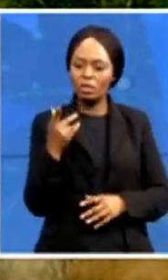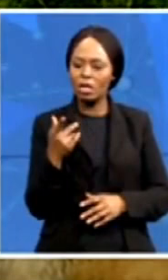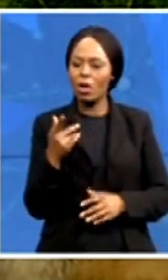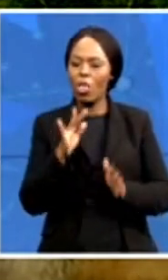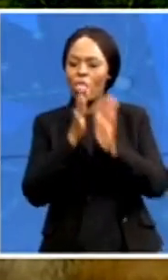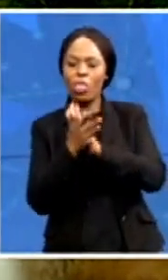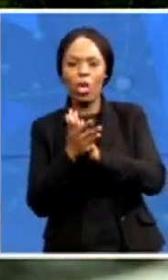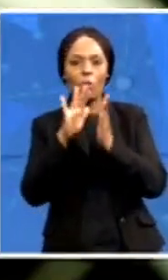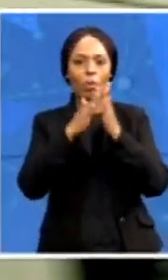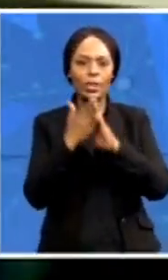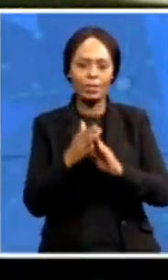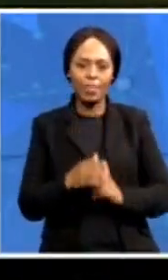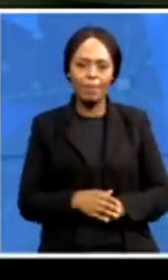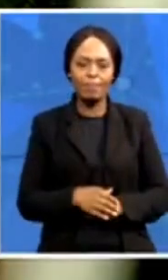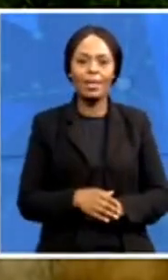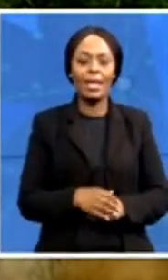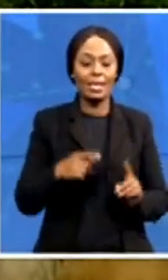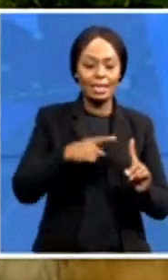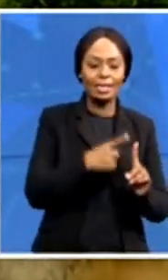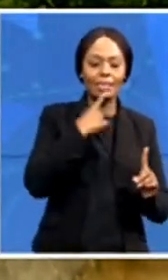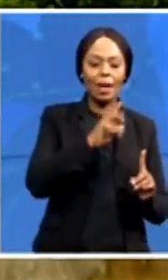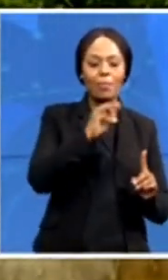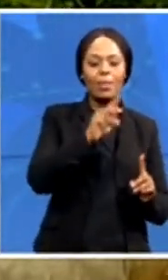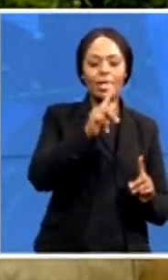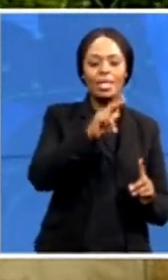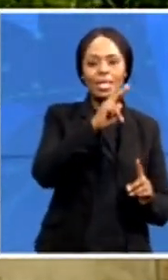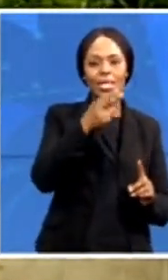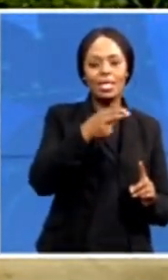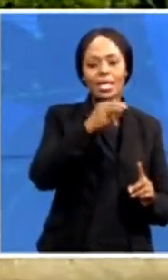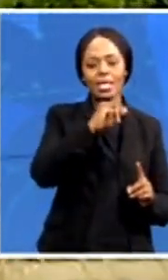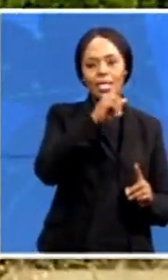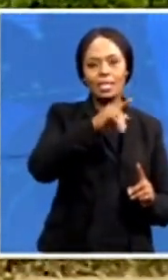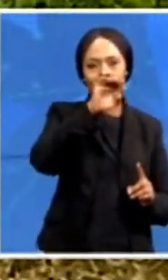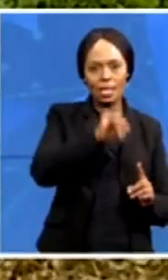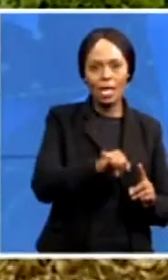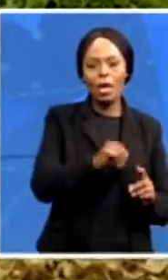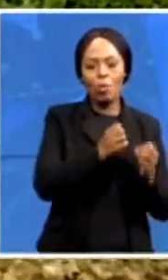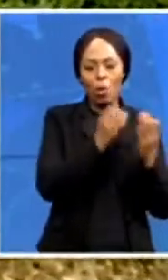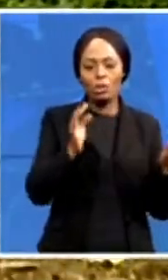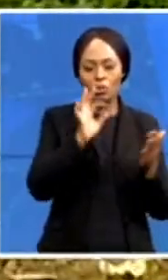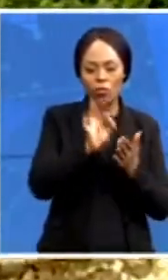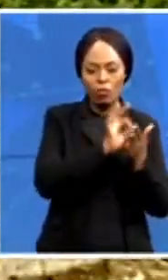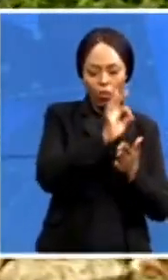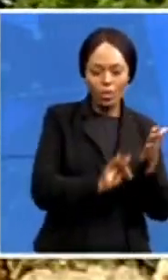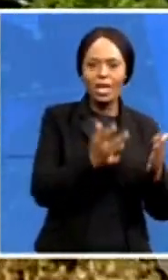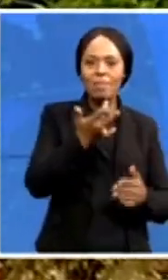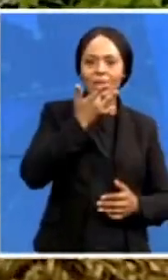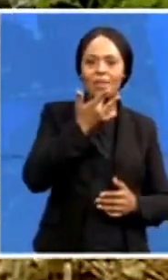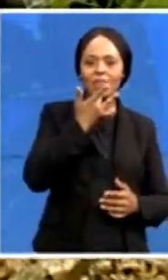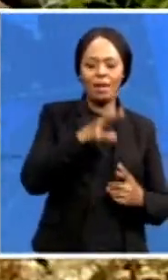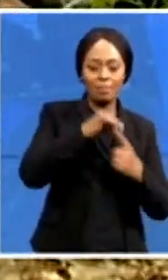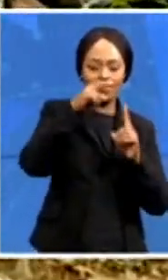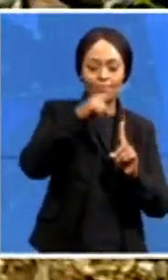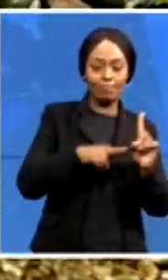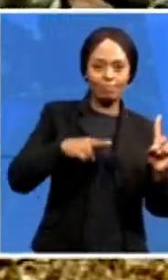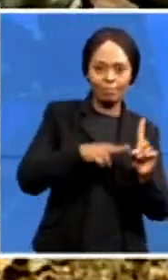that received the majority votes when the communities were electing their preferred candidates. Blaine. This area, Blaine, I must mention that